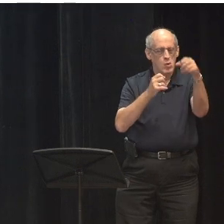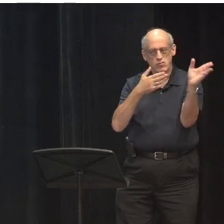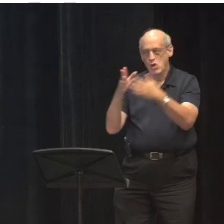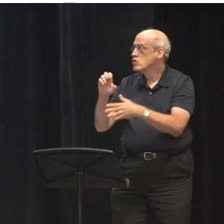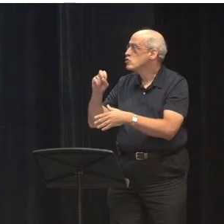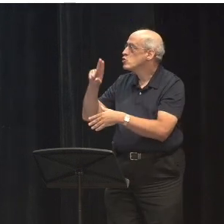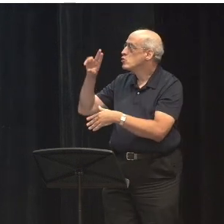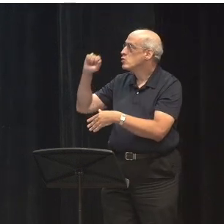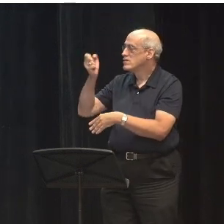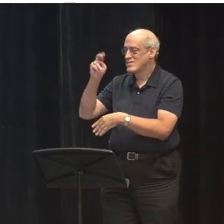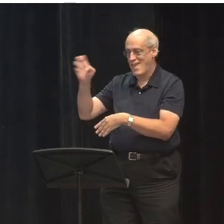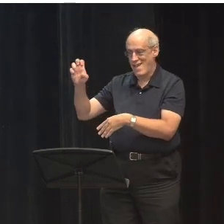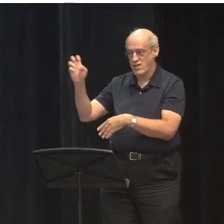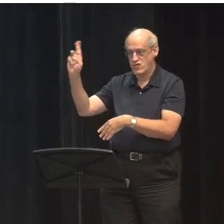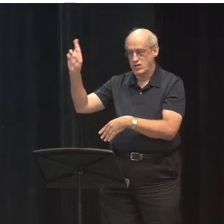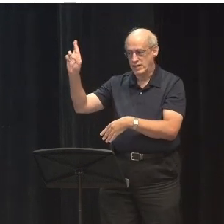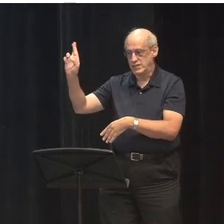Ring. Suzanne?